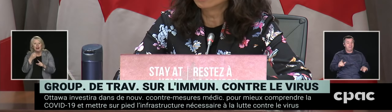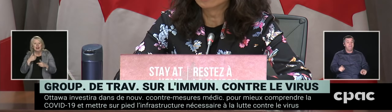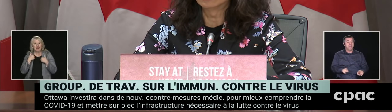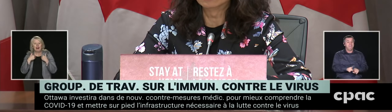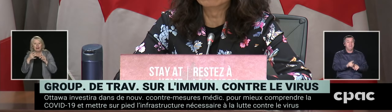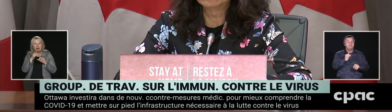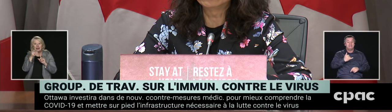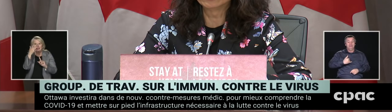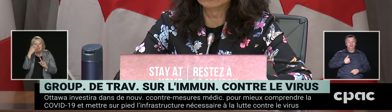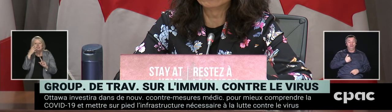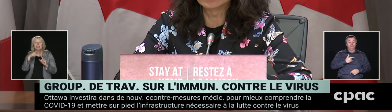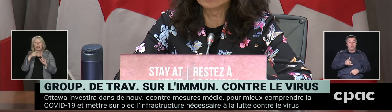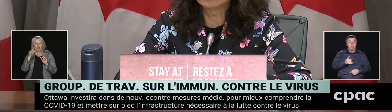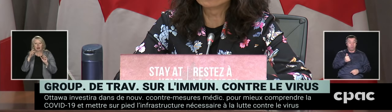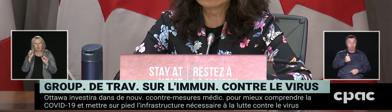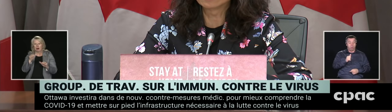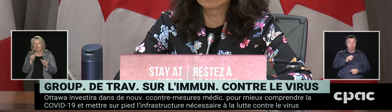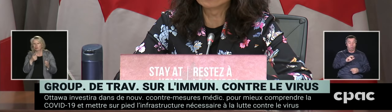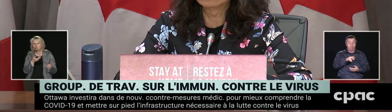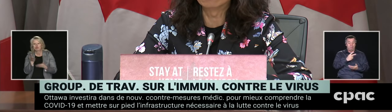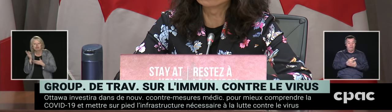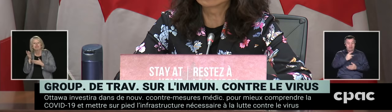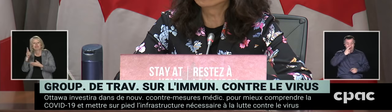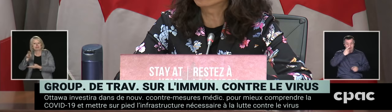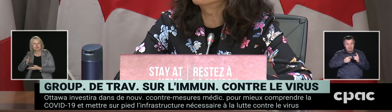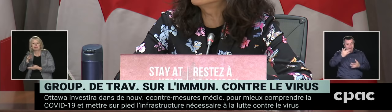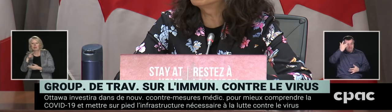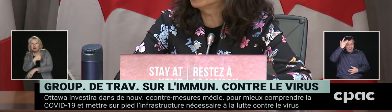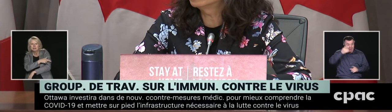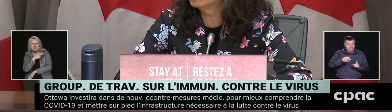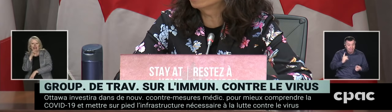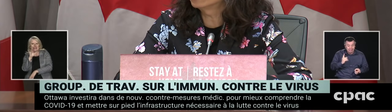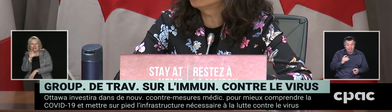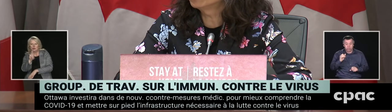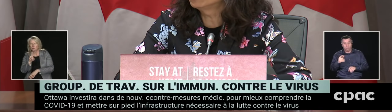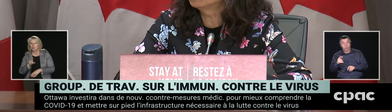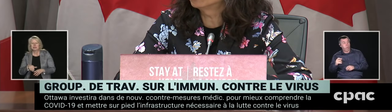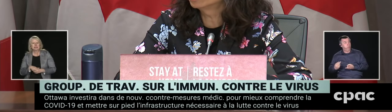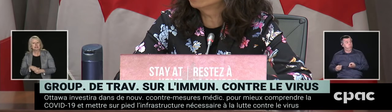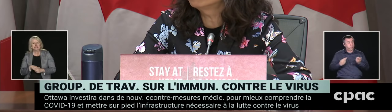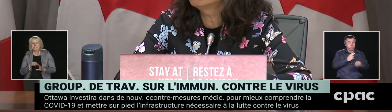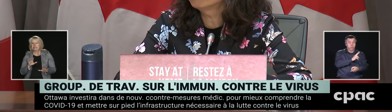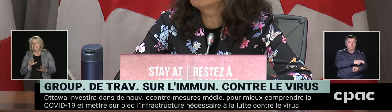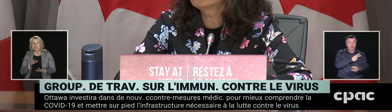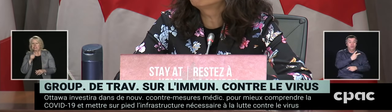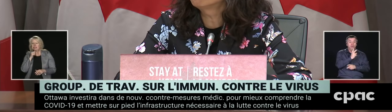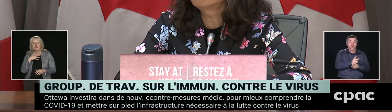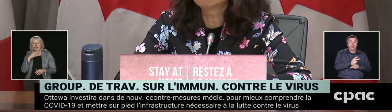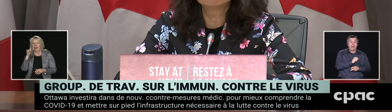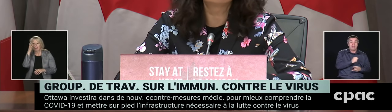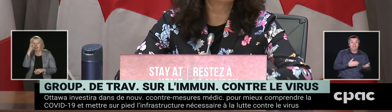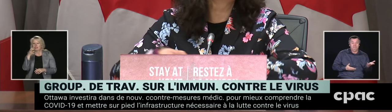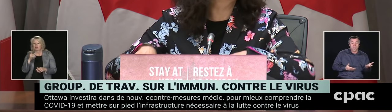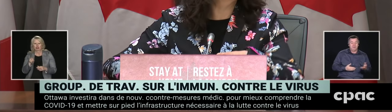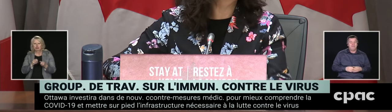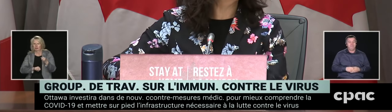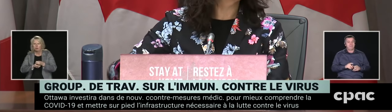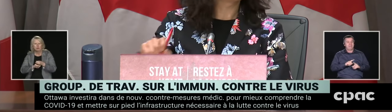ICU. So it's not a concept that should be supported.